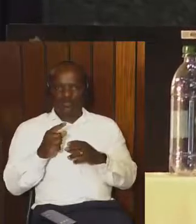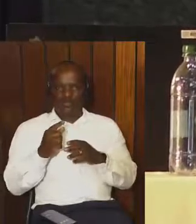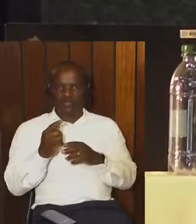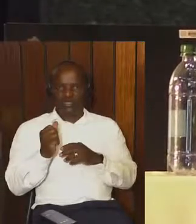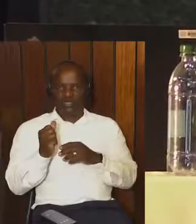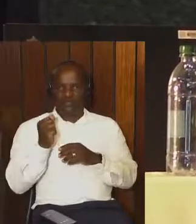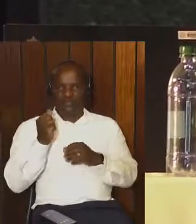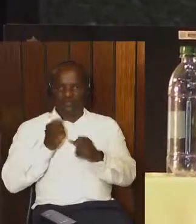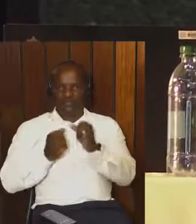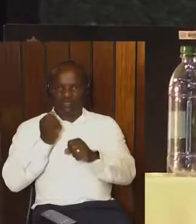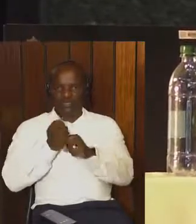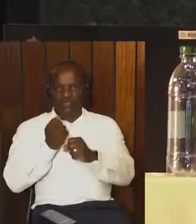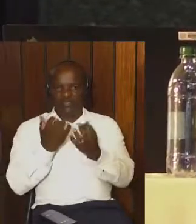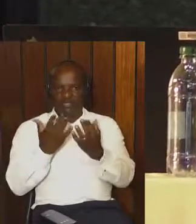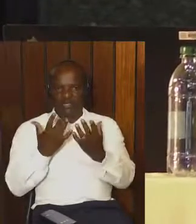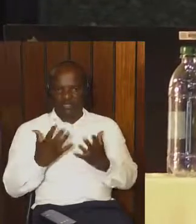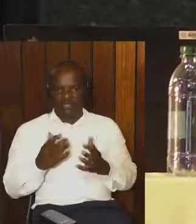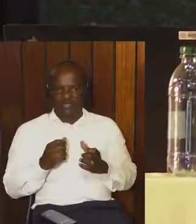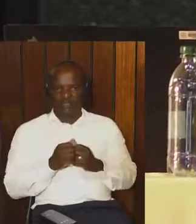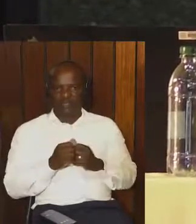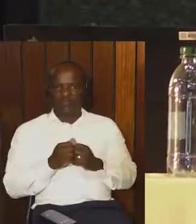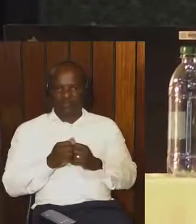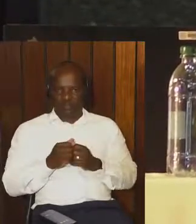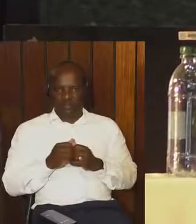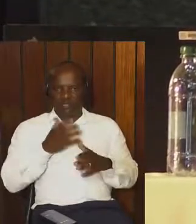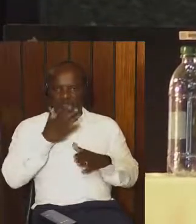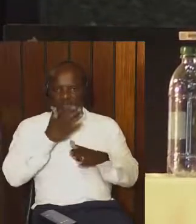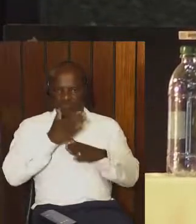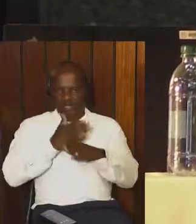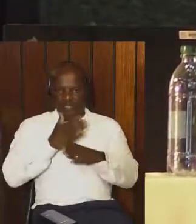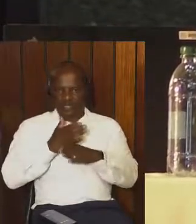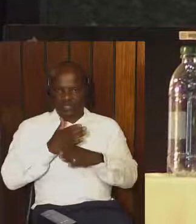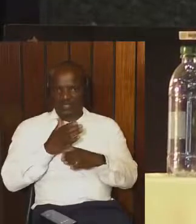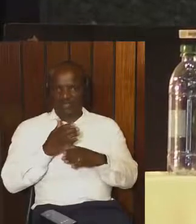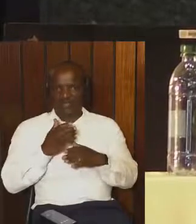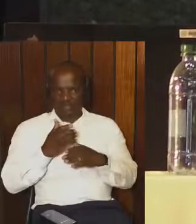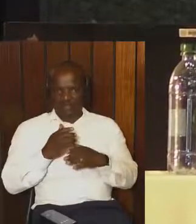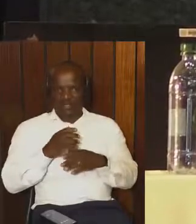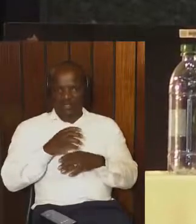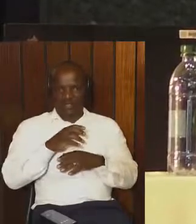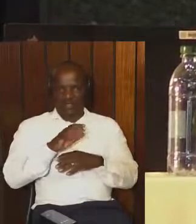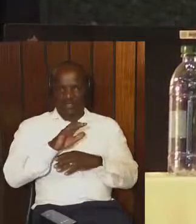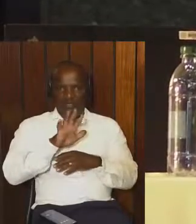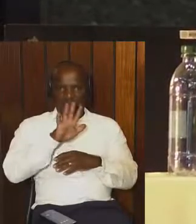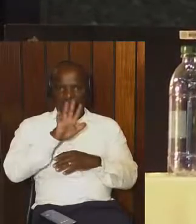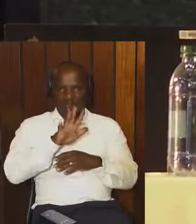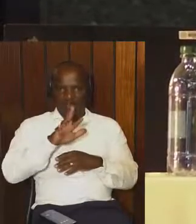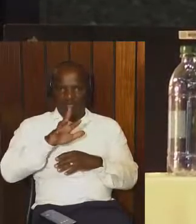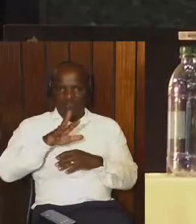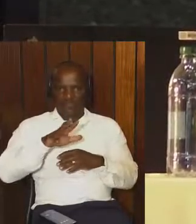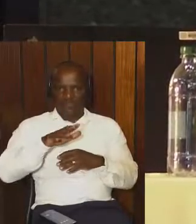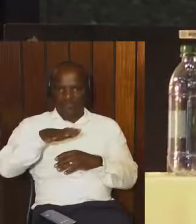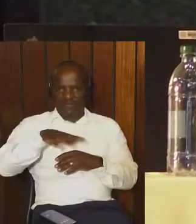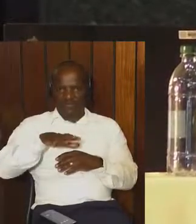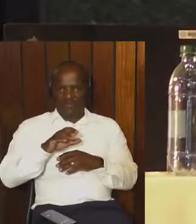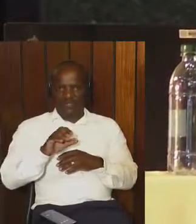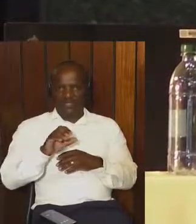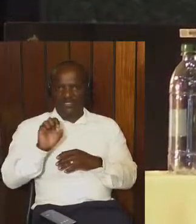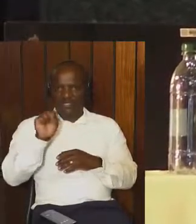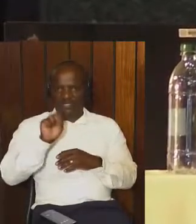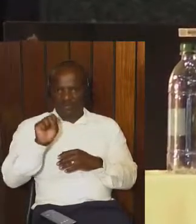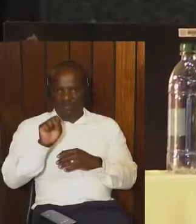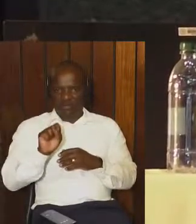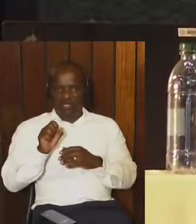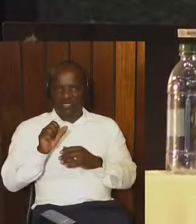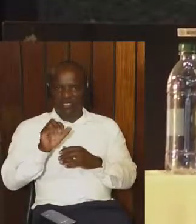the MEC at the beginning. We have worked on five areas, that is Sebokeng and Everton, Vereeniging,